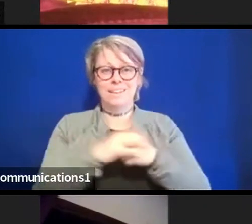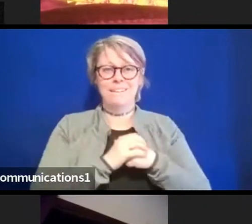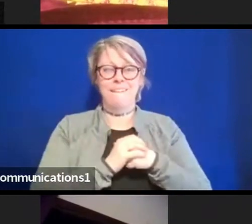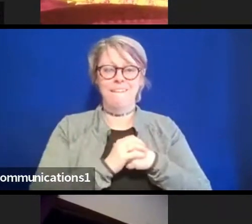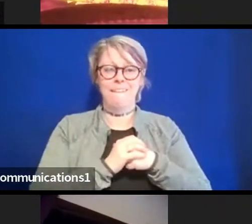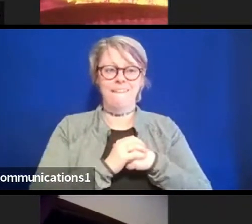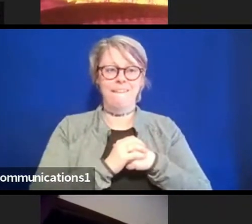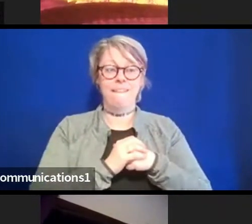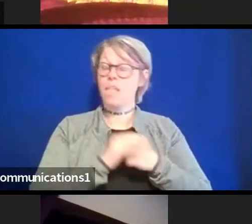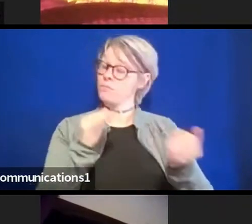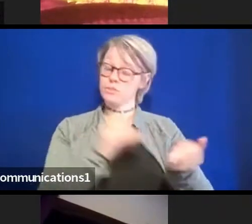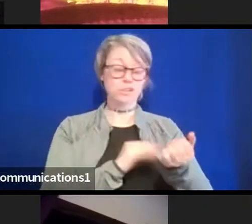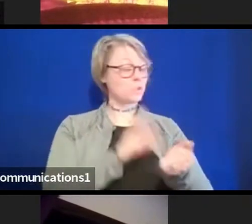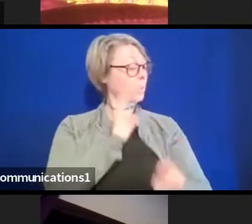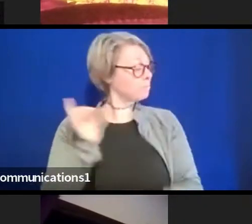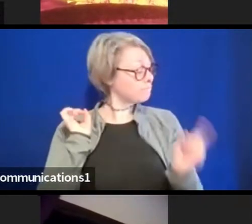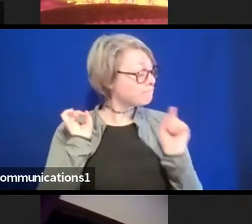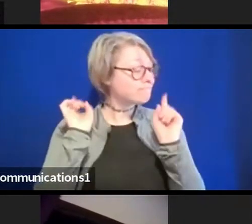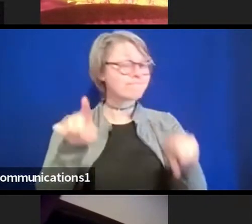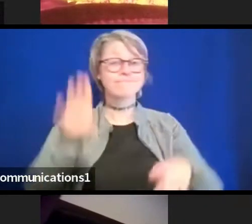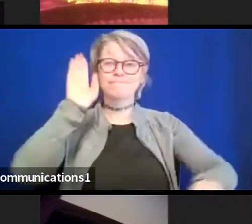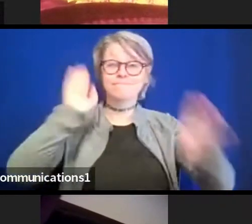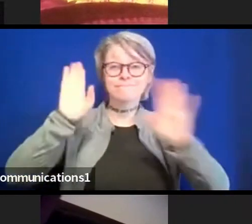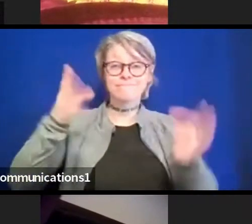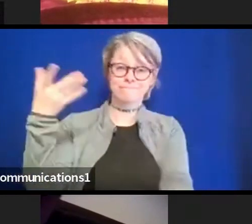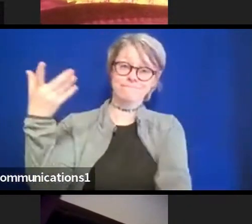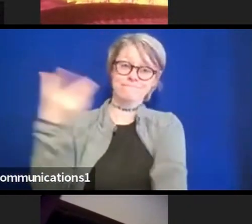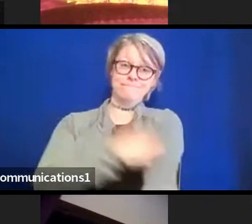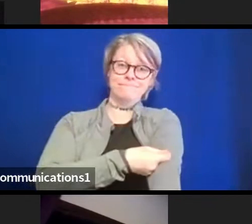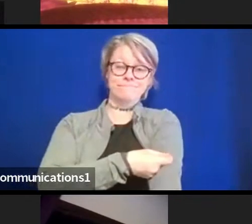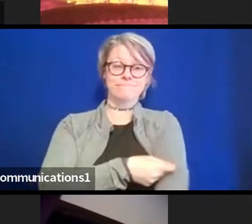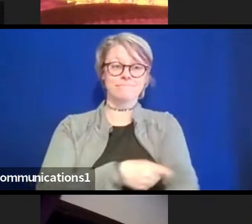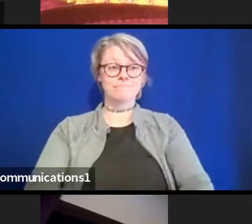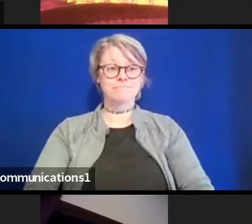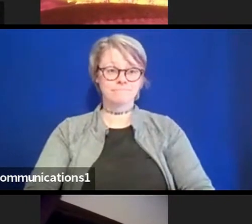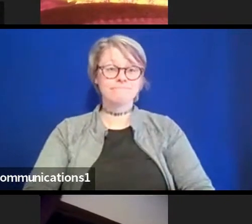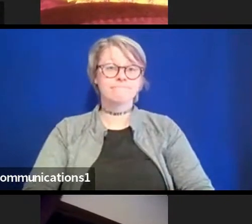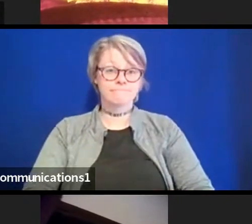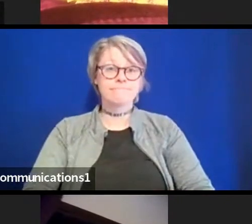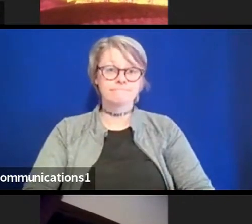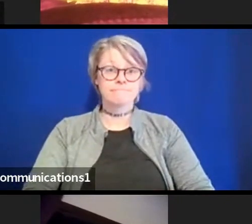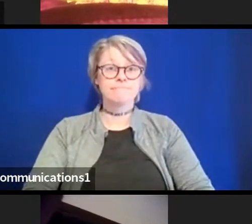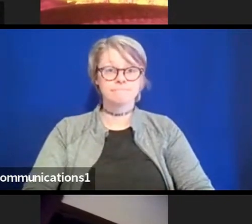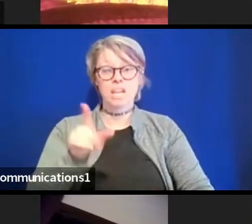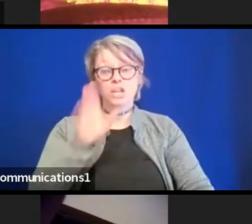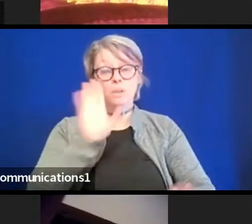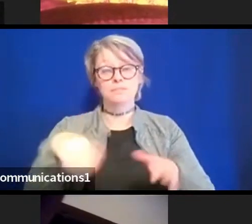the doctor will come on the day you ask them, and they will give you a needle and take your